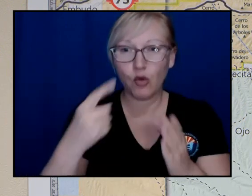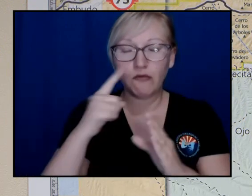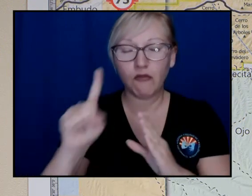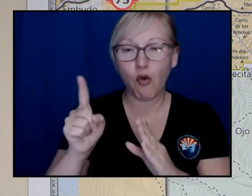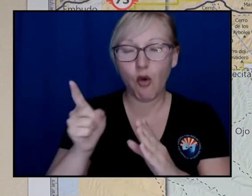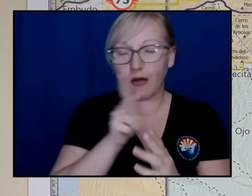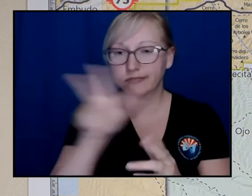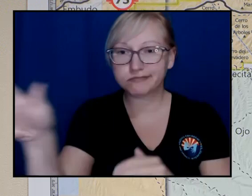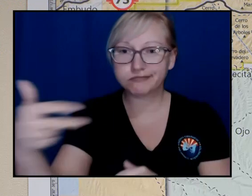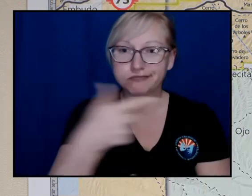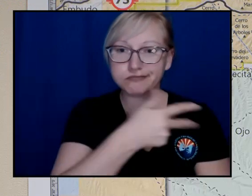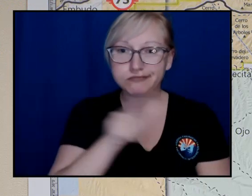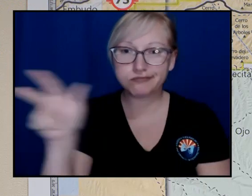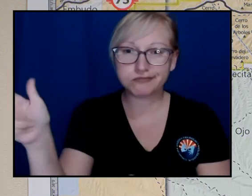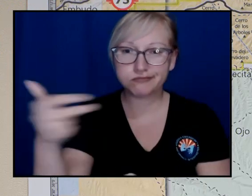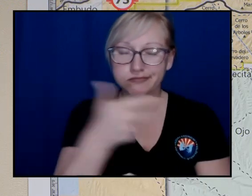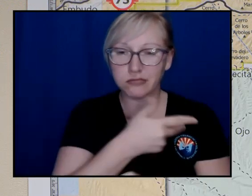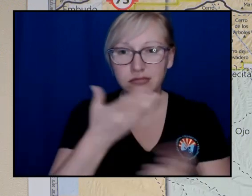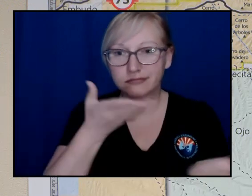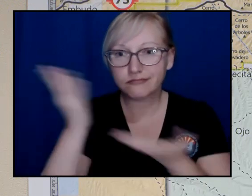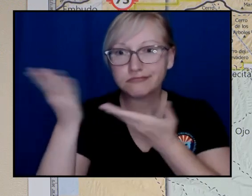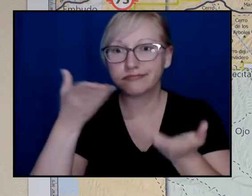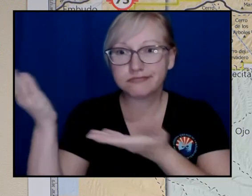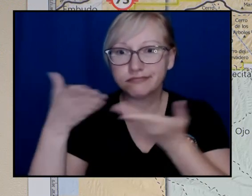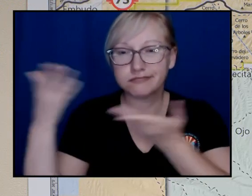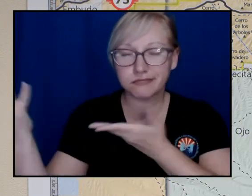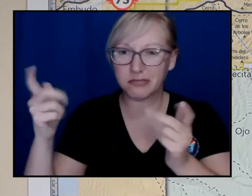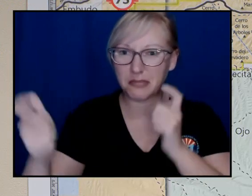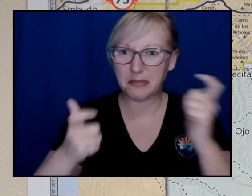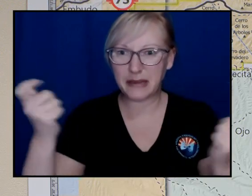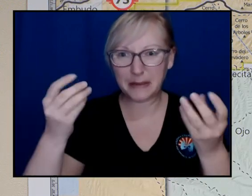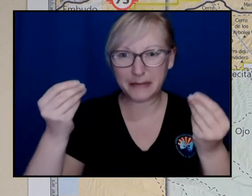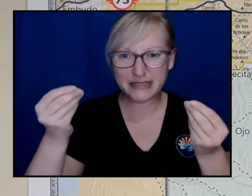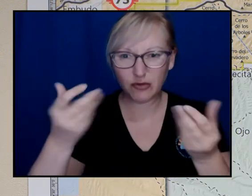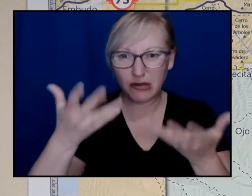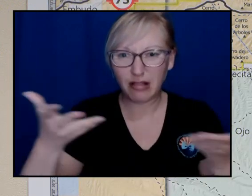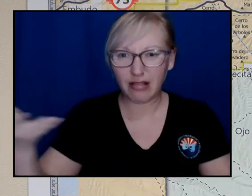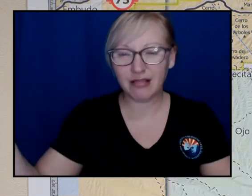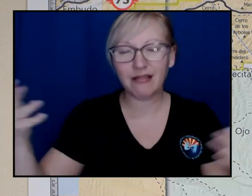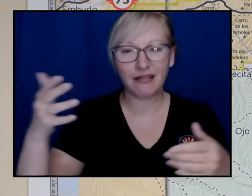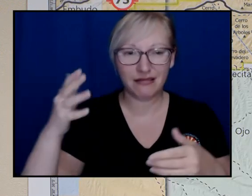here, basically from drop point 504 to 503,